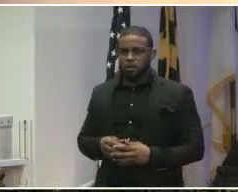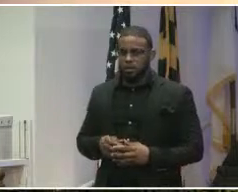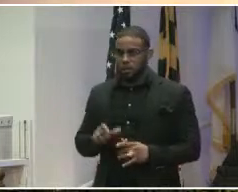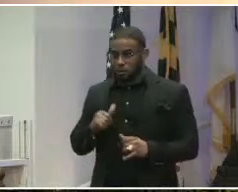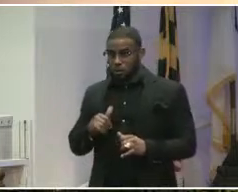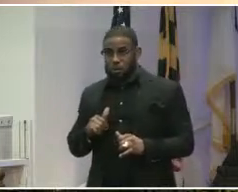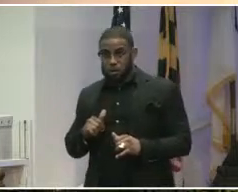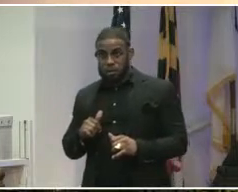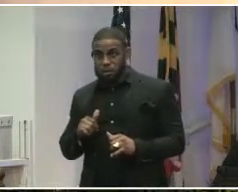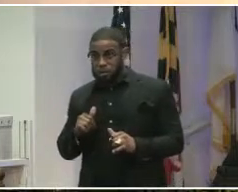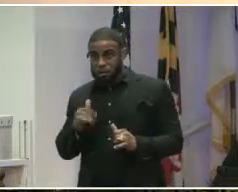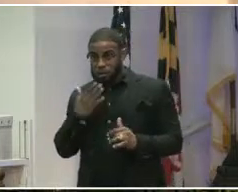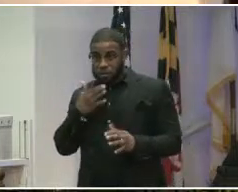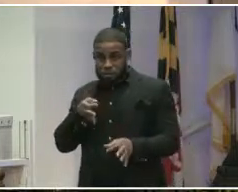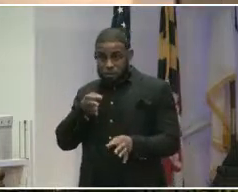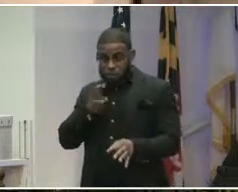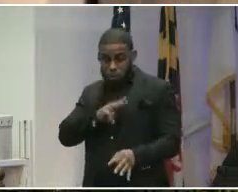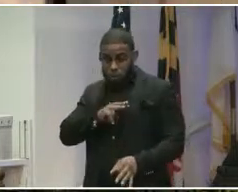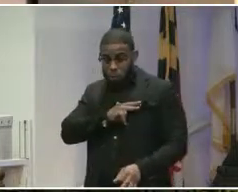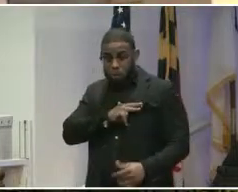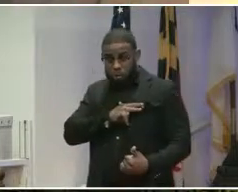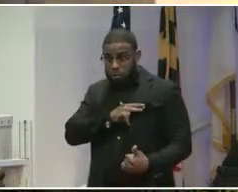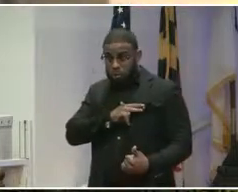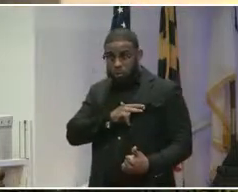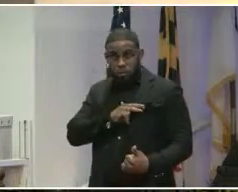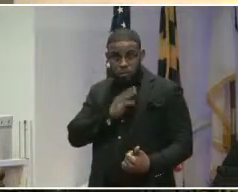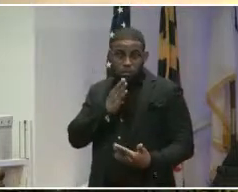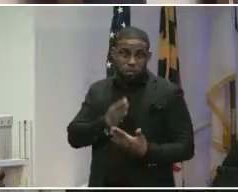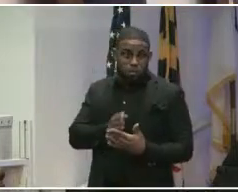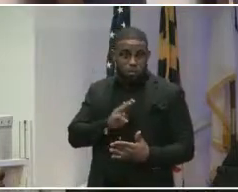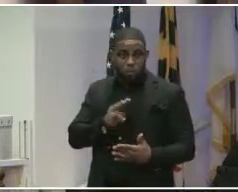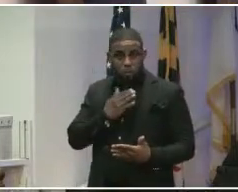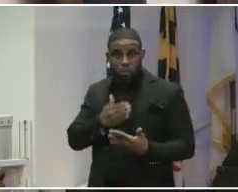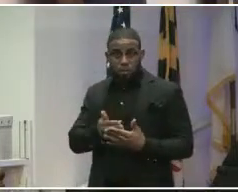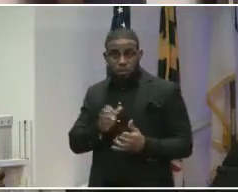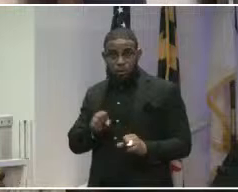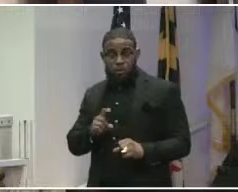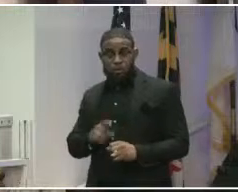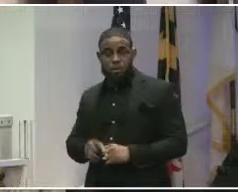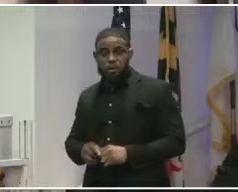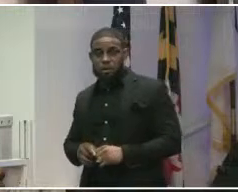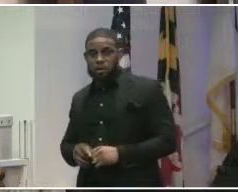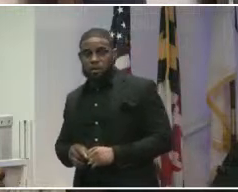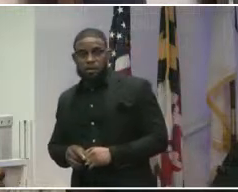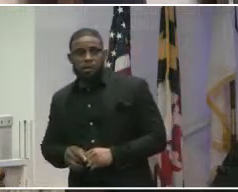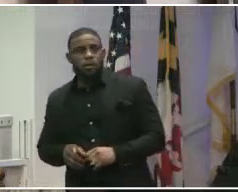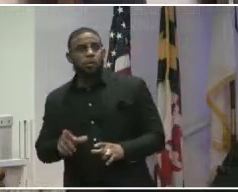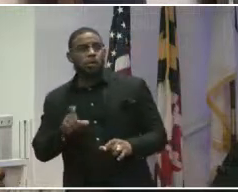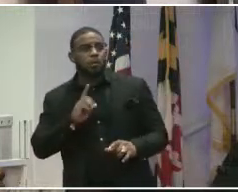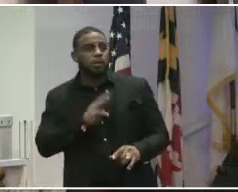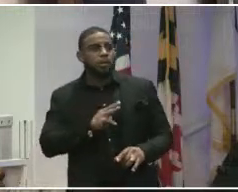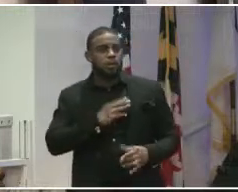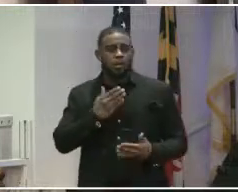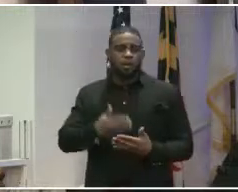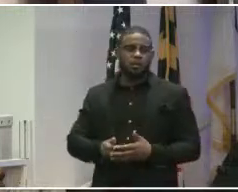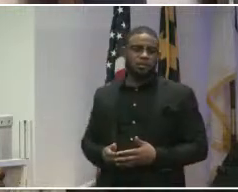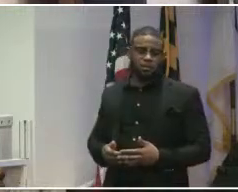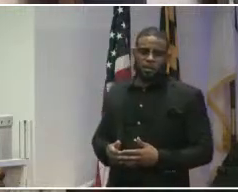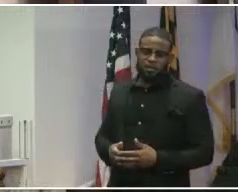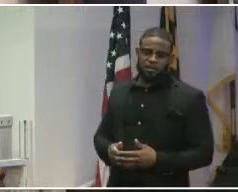can be morally good. You hear people say, I'm good, I'm just morally good. You can be morally good.